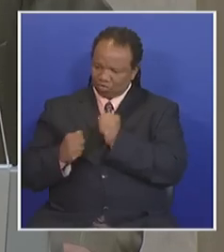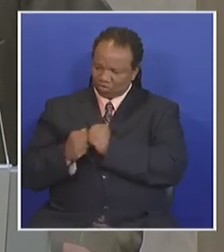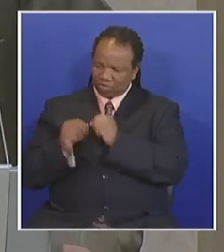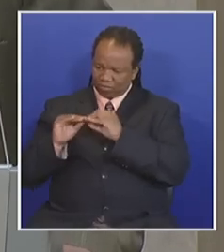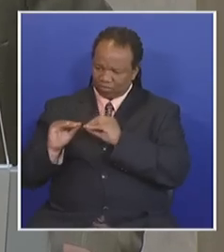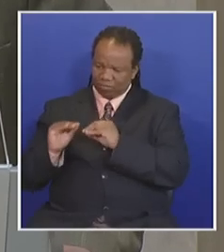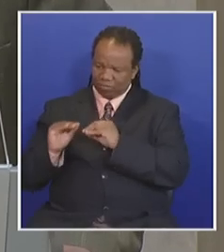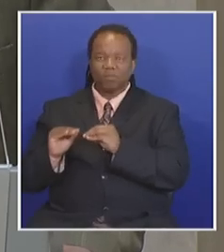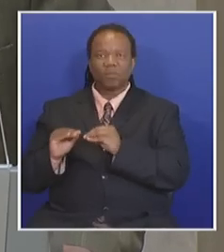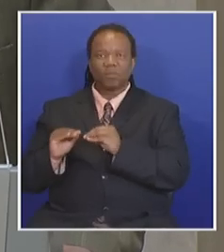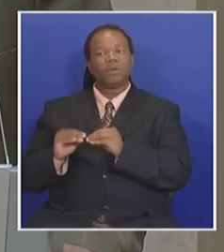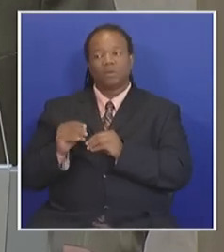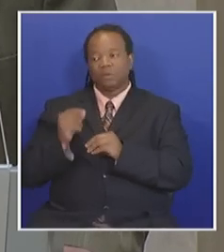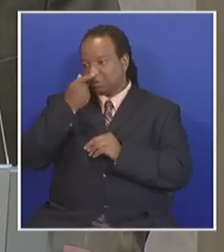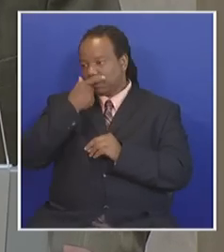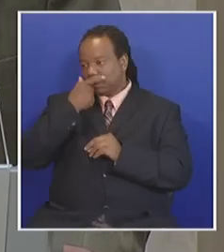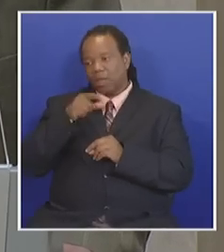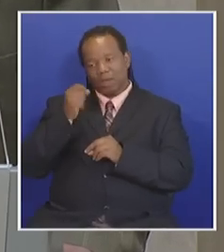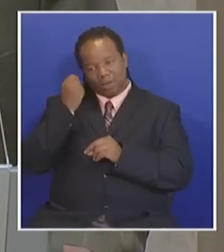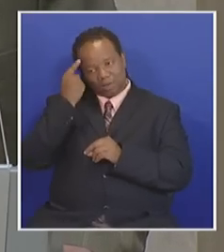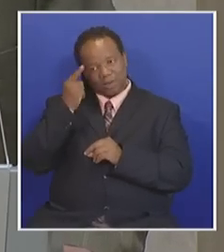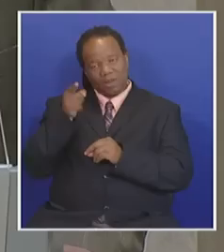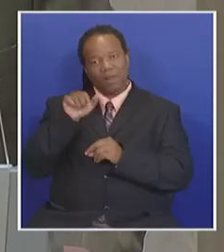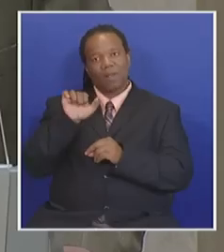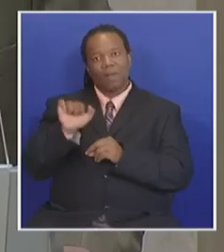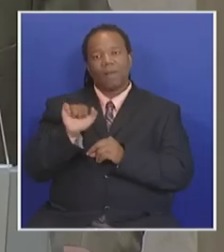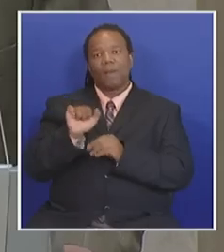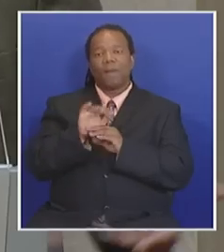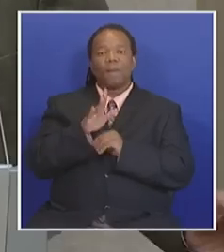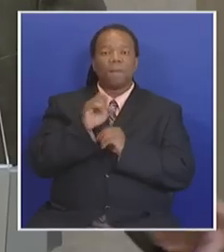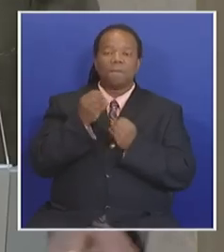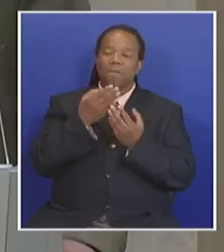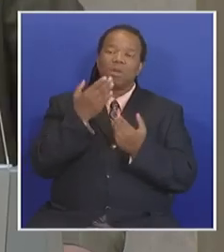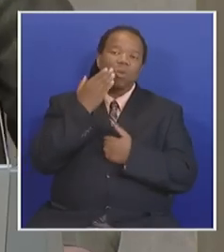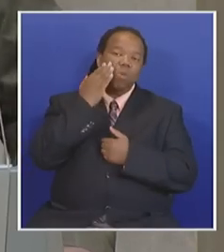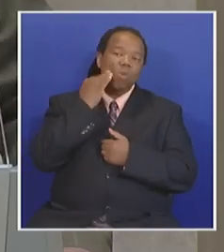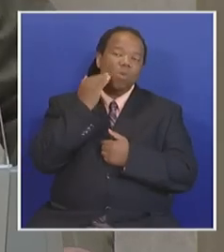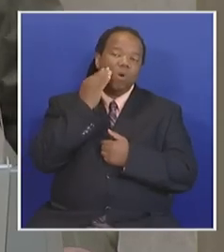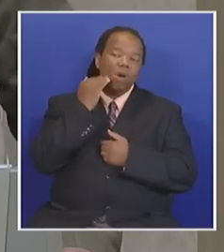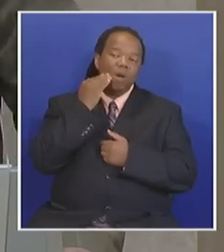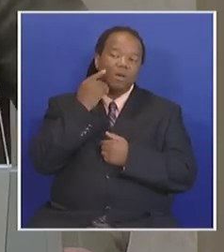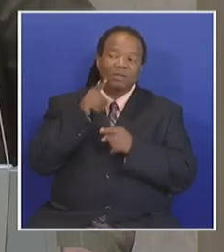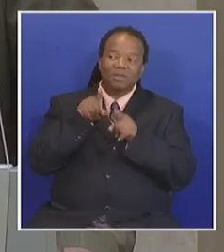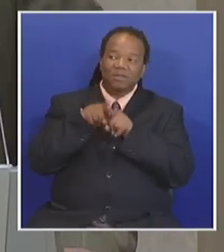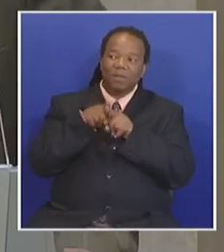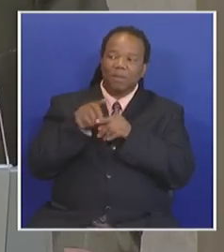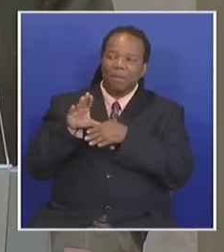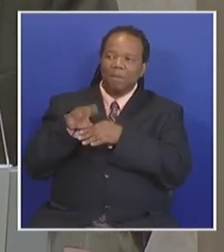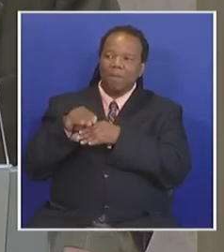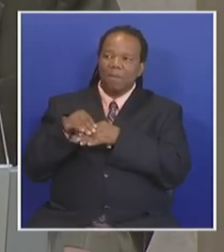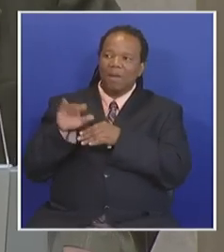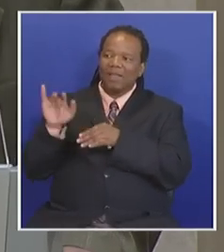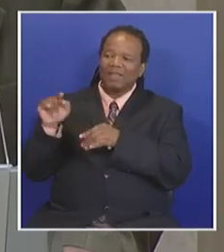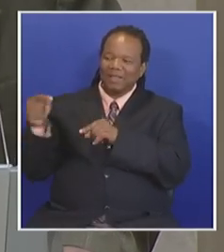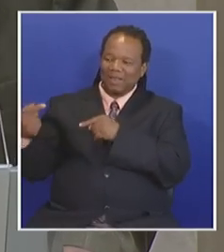And understandably, many of our nation's white compatriots, like the honorable member, may argue